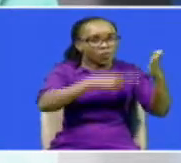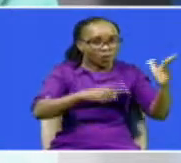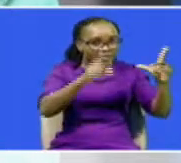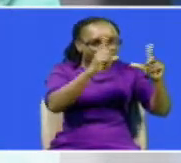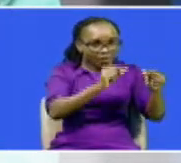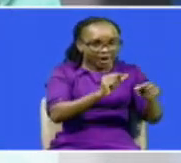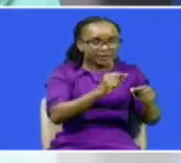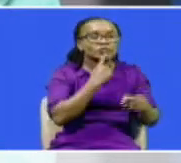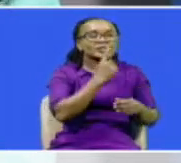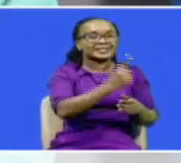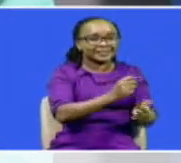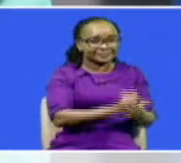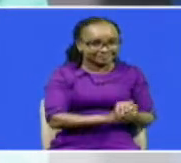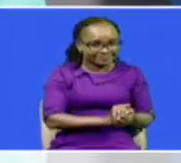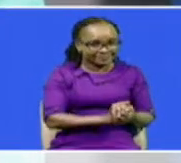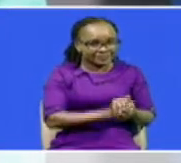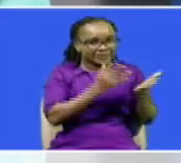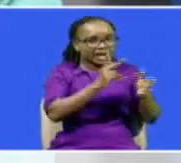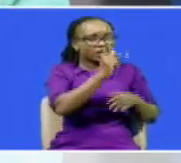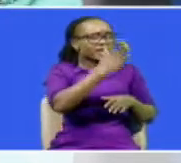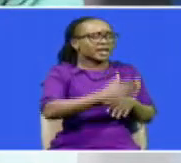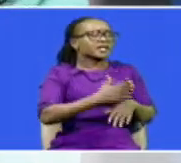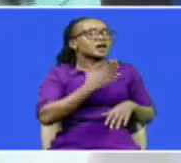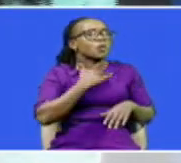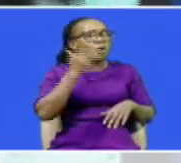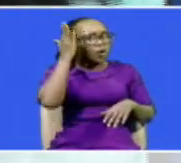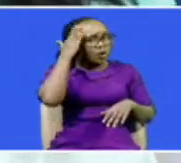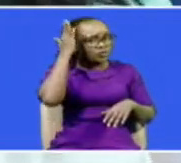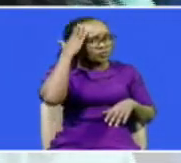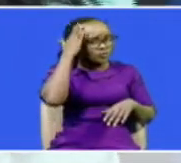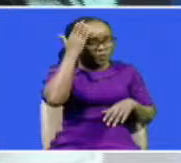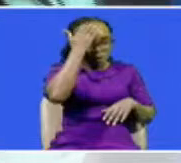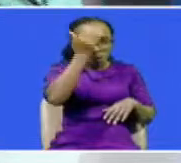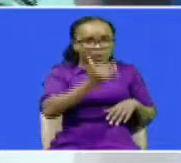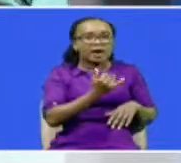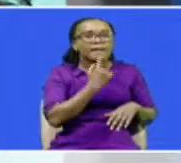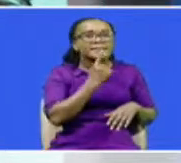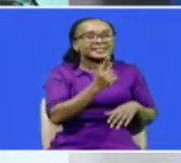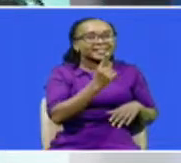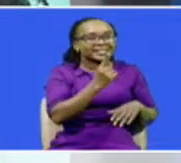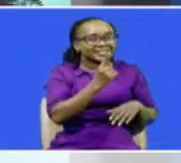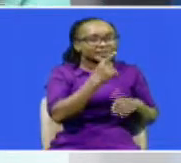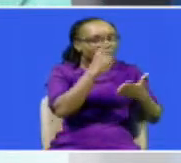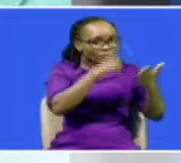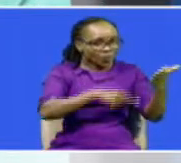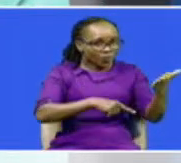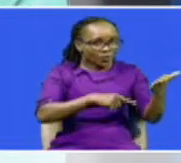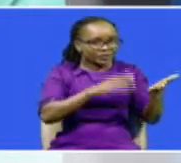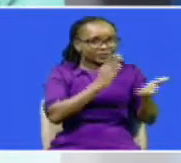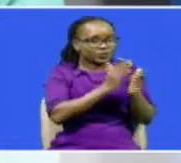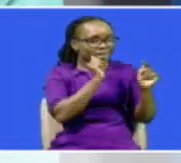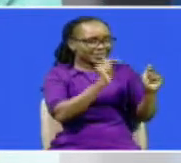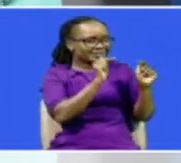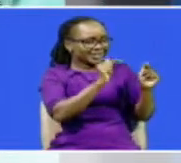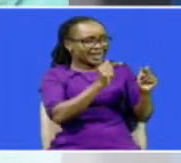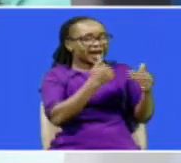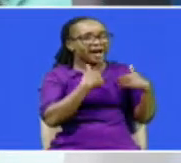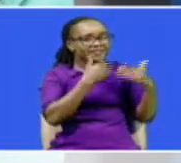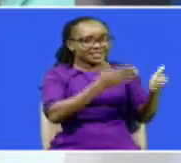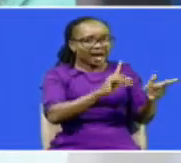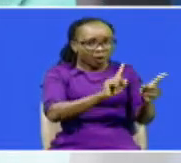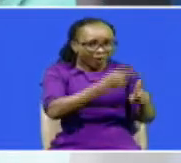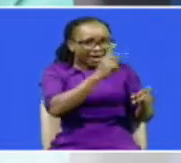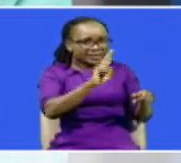said. But then still Kenyans want to know, because you yourself have mentioned the fact that these allegations have been there not once,